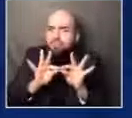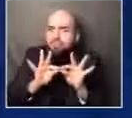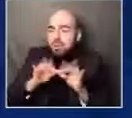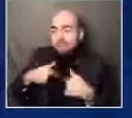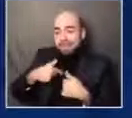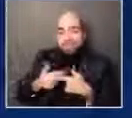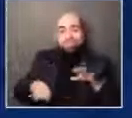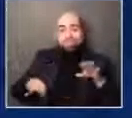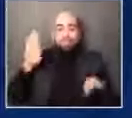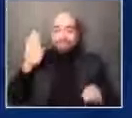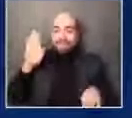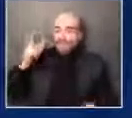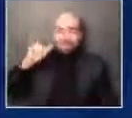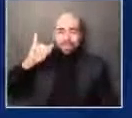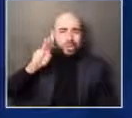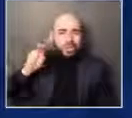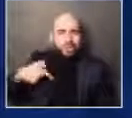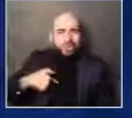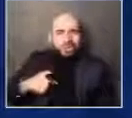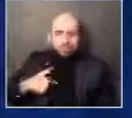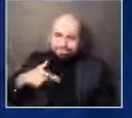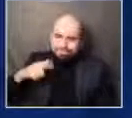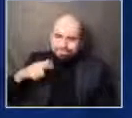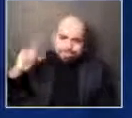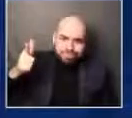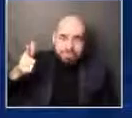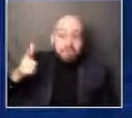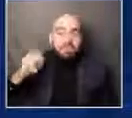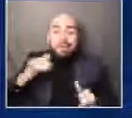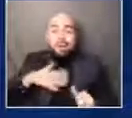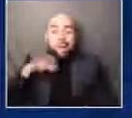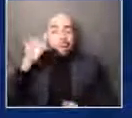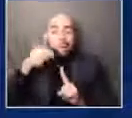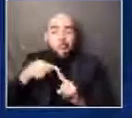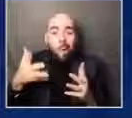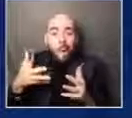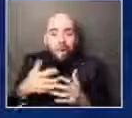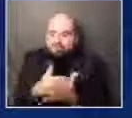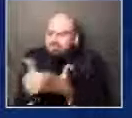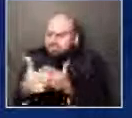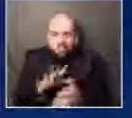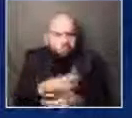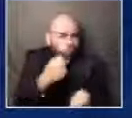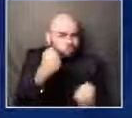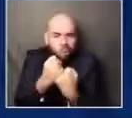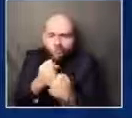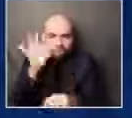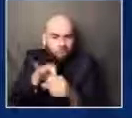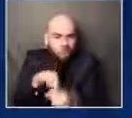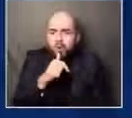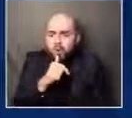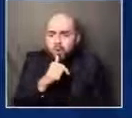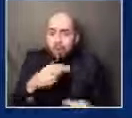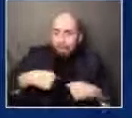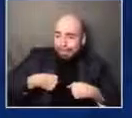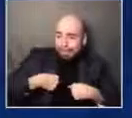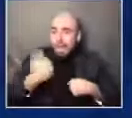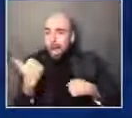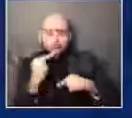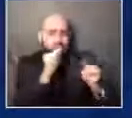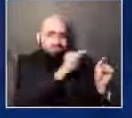everyone is this: it doesn't matter who you voted for, where you stood before Election